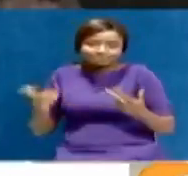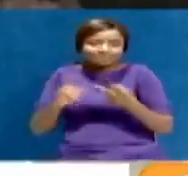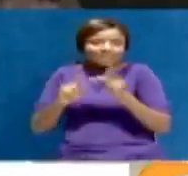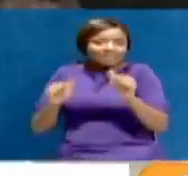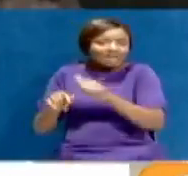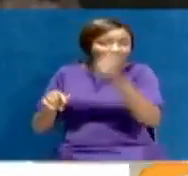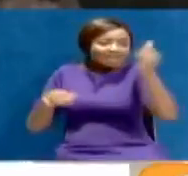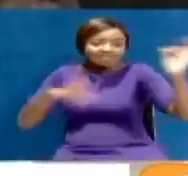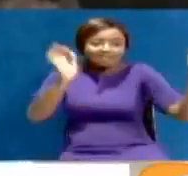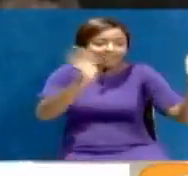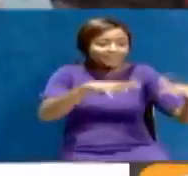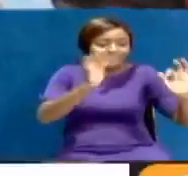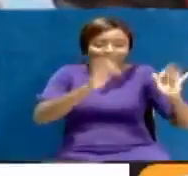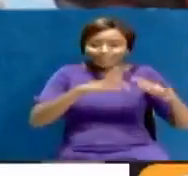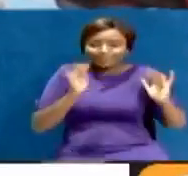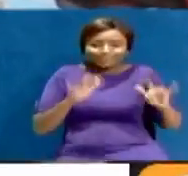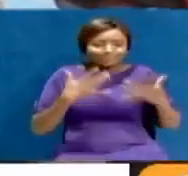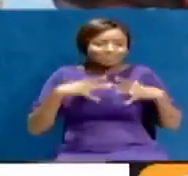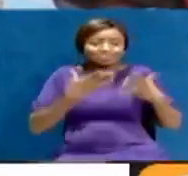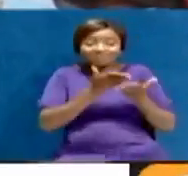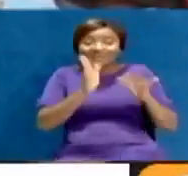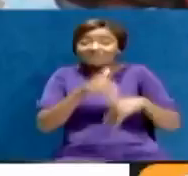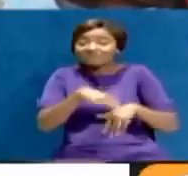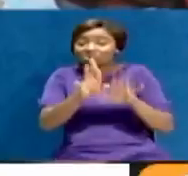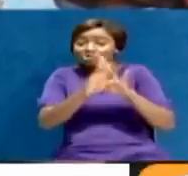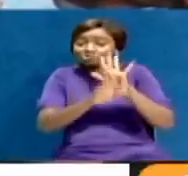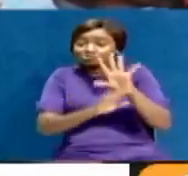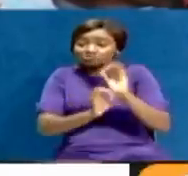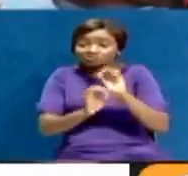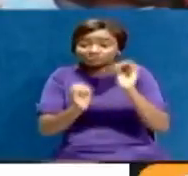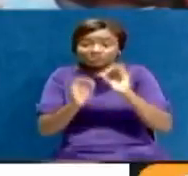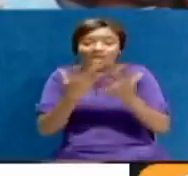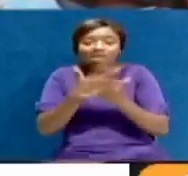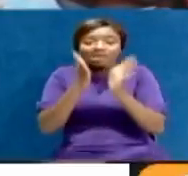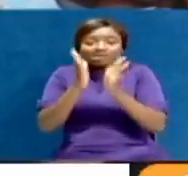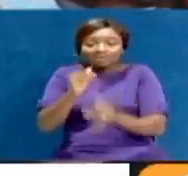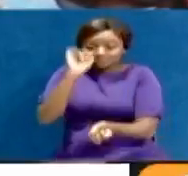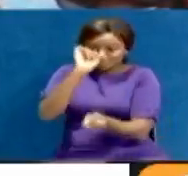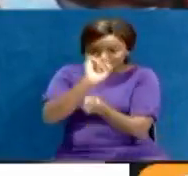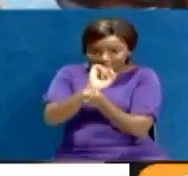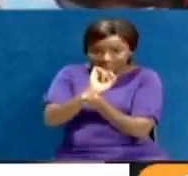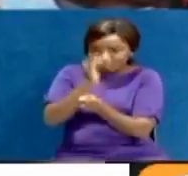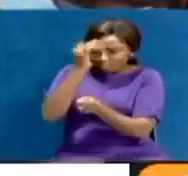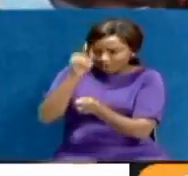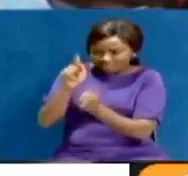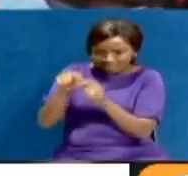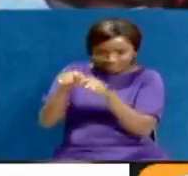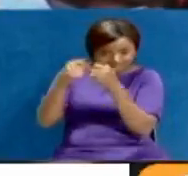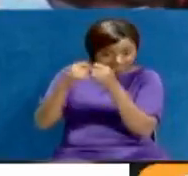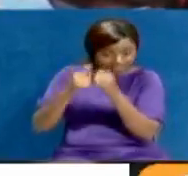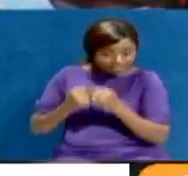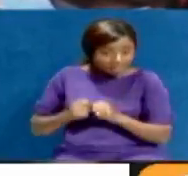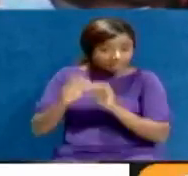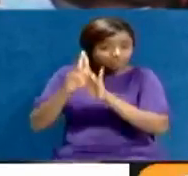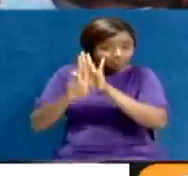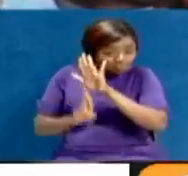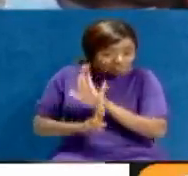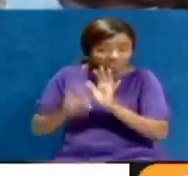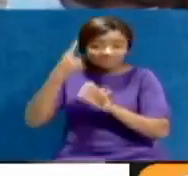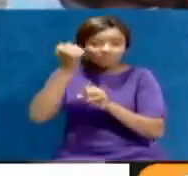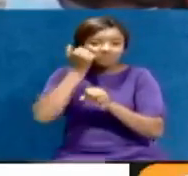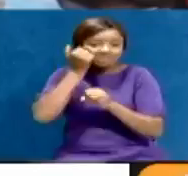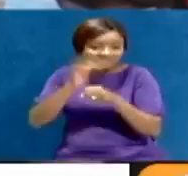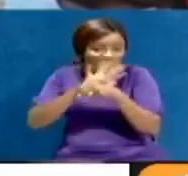and other functions of that nature. Whoever is going to be arrested violating the COVID-19